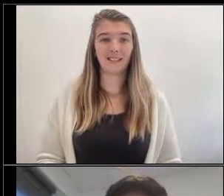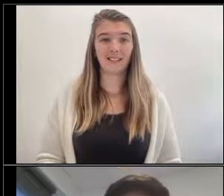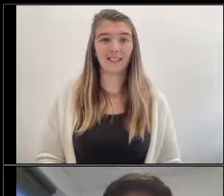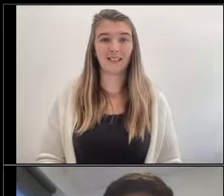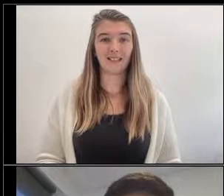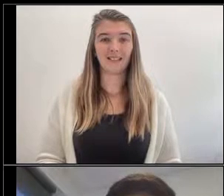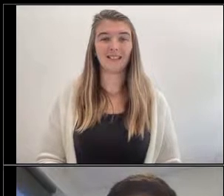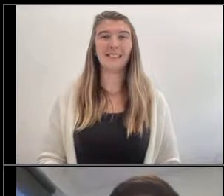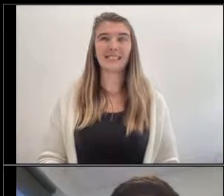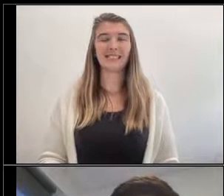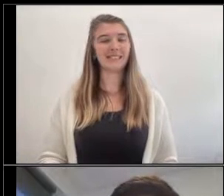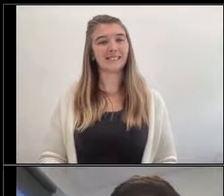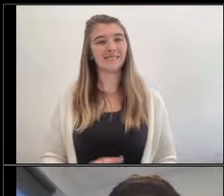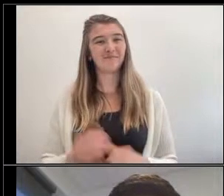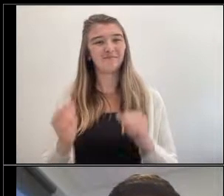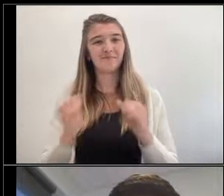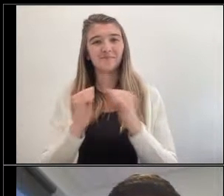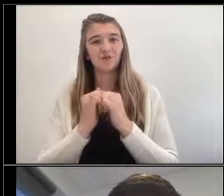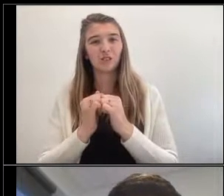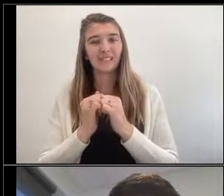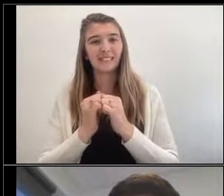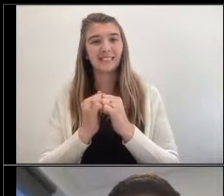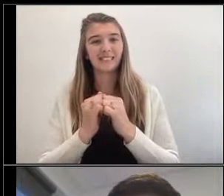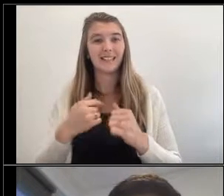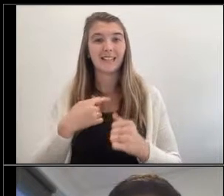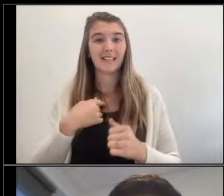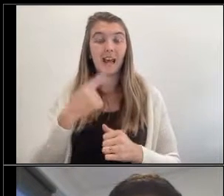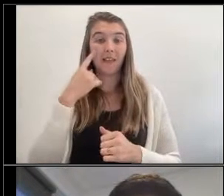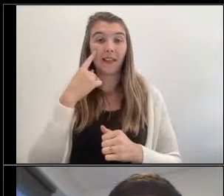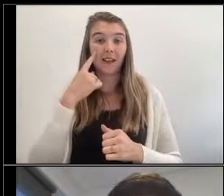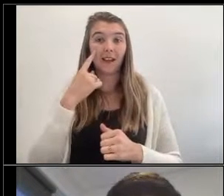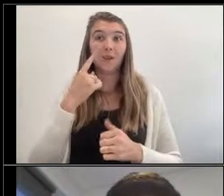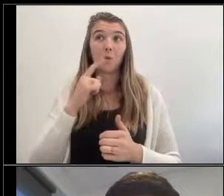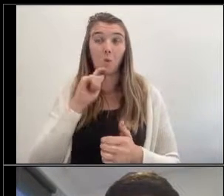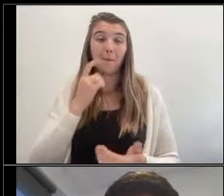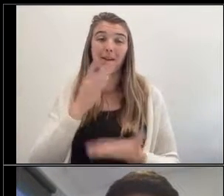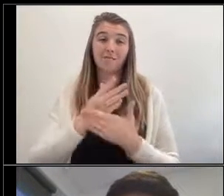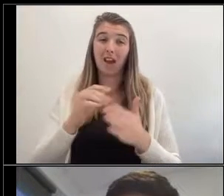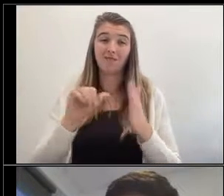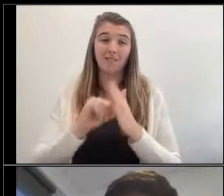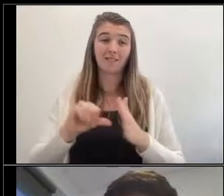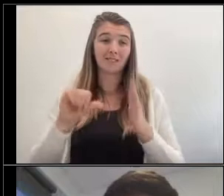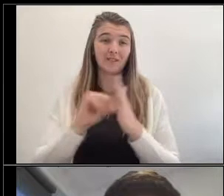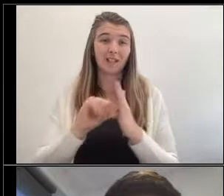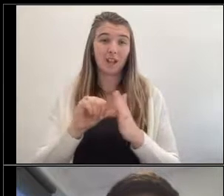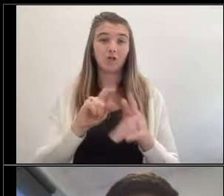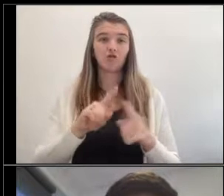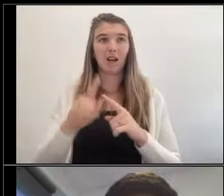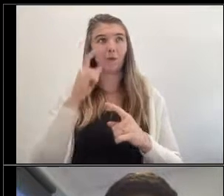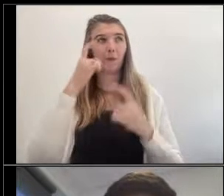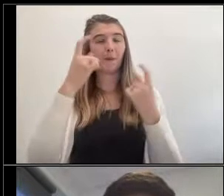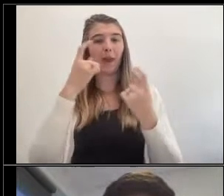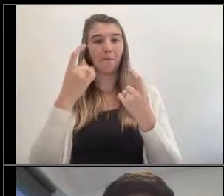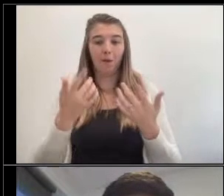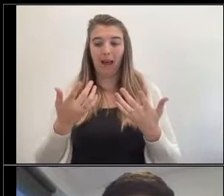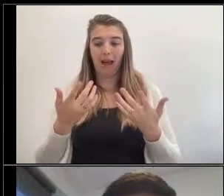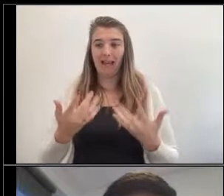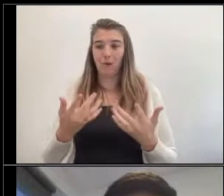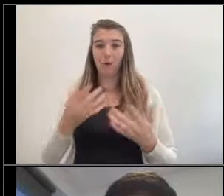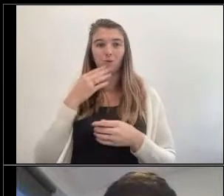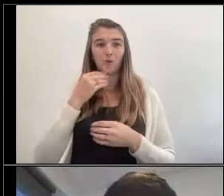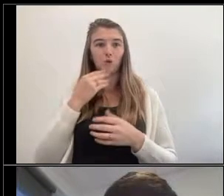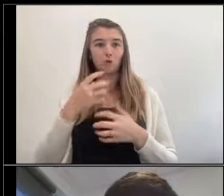yeah, I mean, I agree. It's going to be very difficult to think, at least at the moment, of a strategy